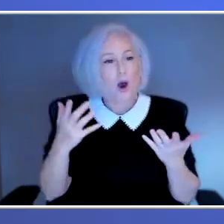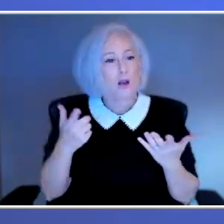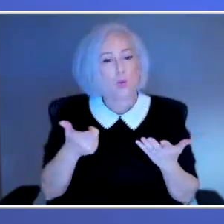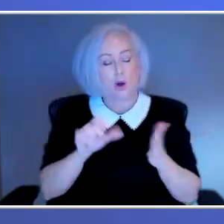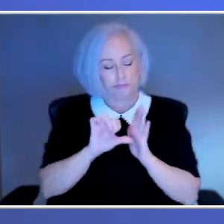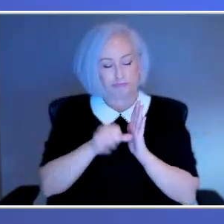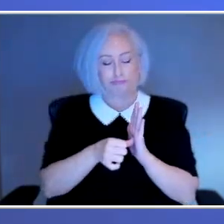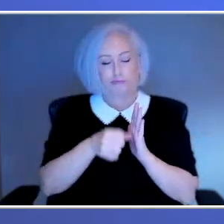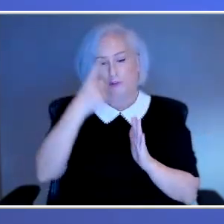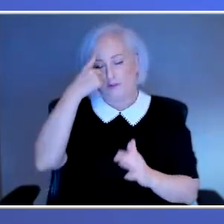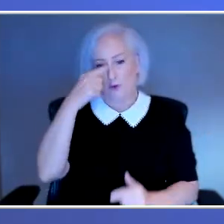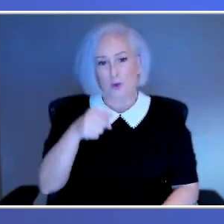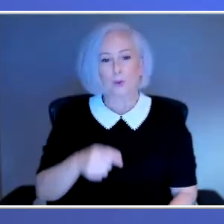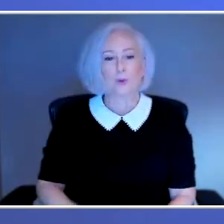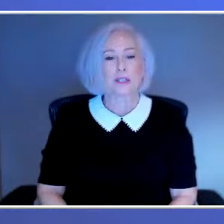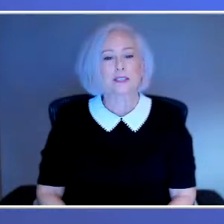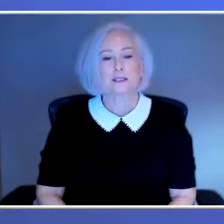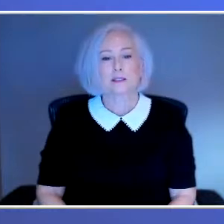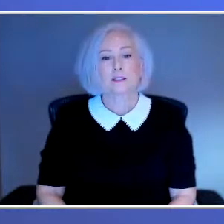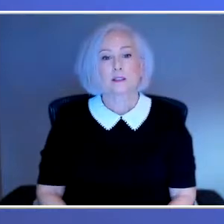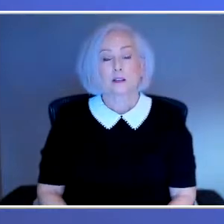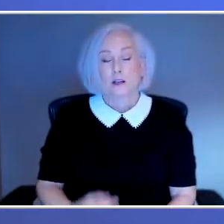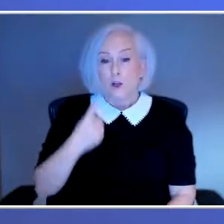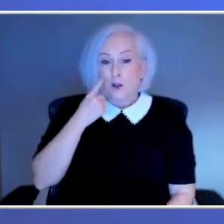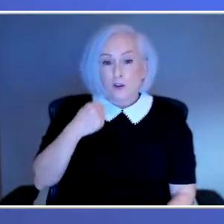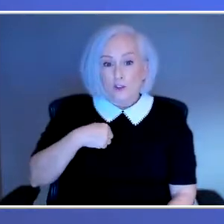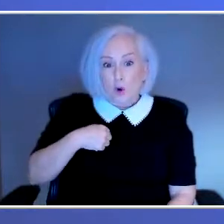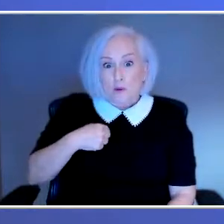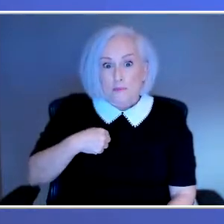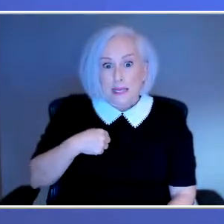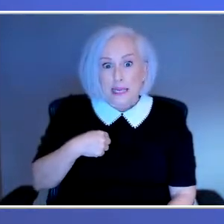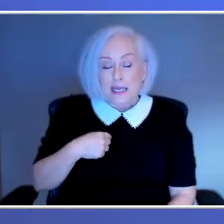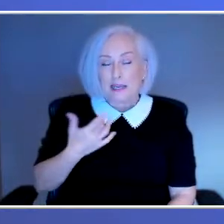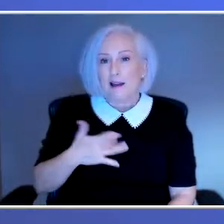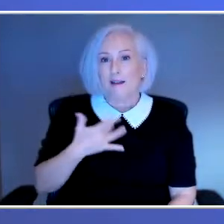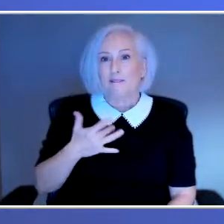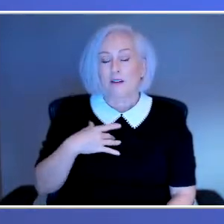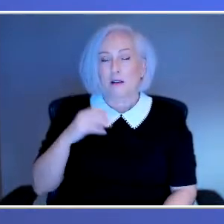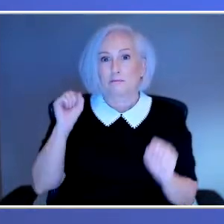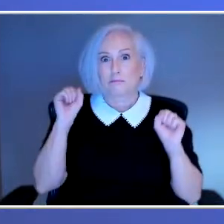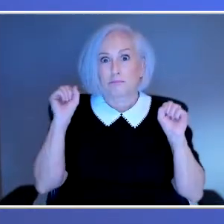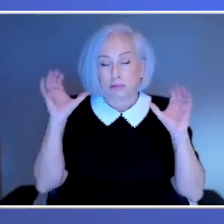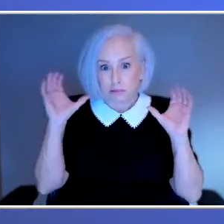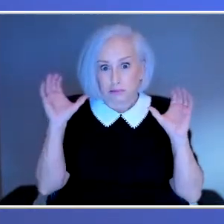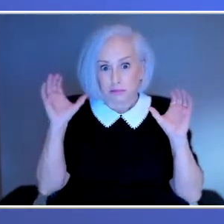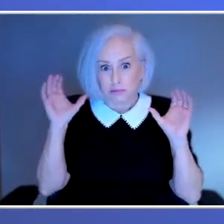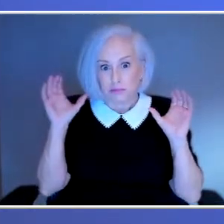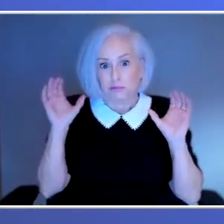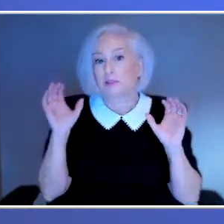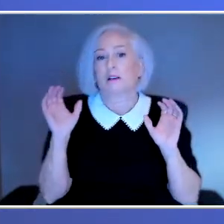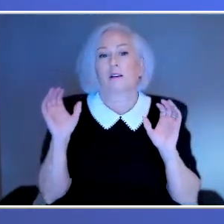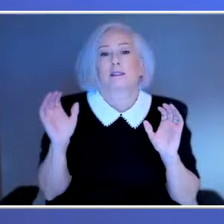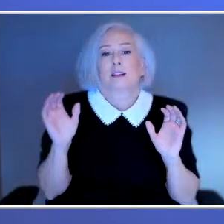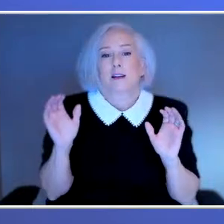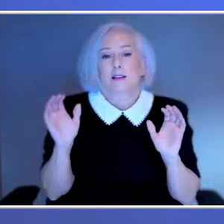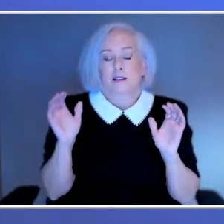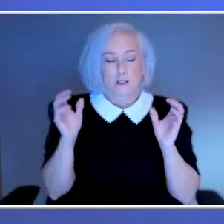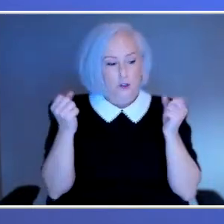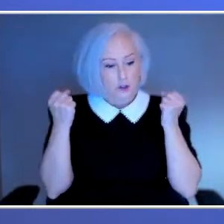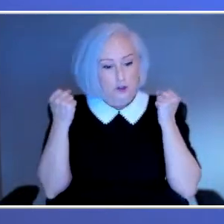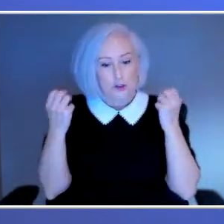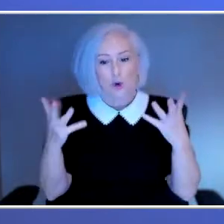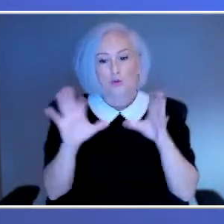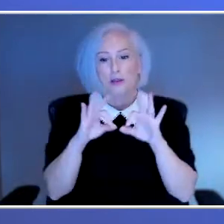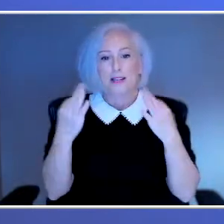to me was, it opened up my eyes to, so many family members are not here